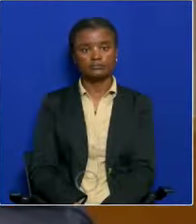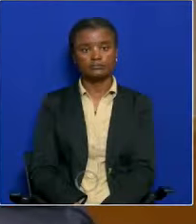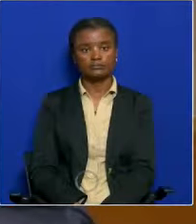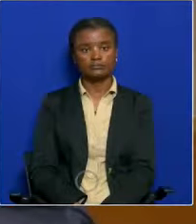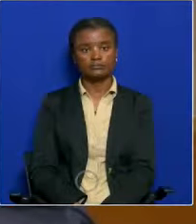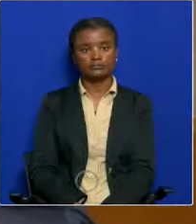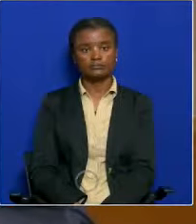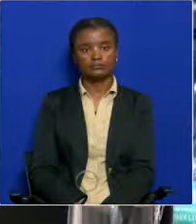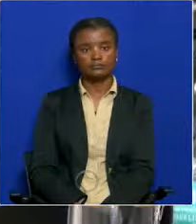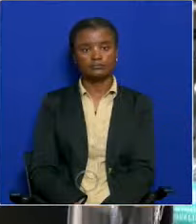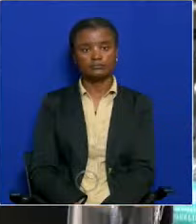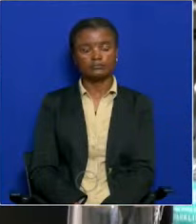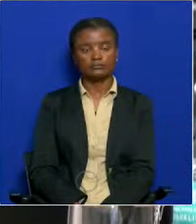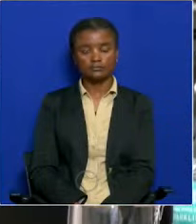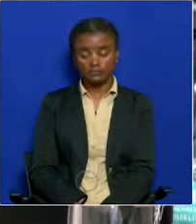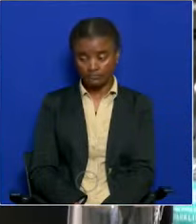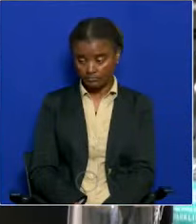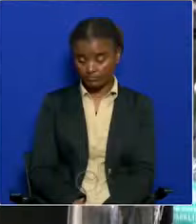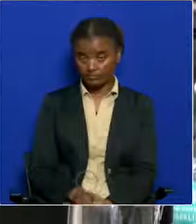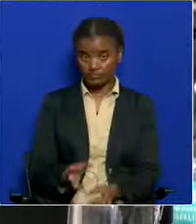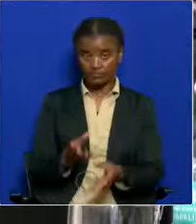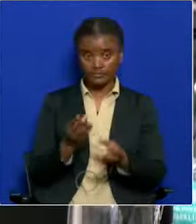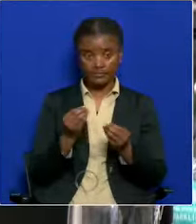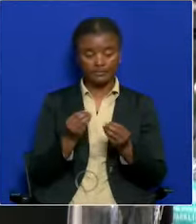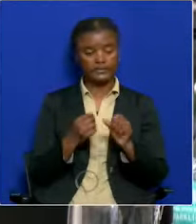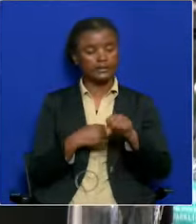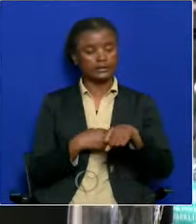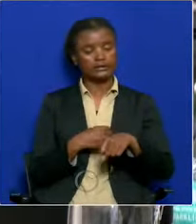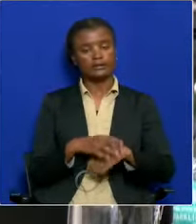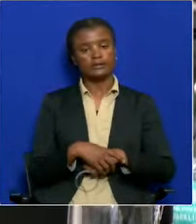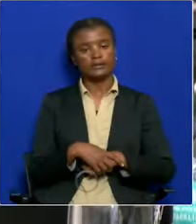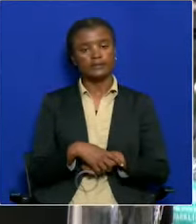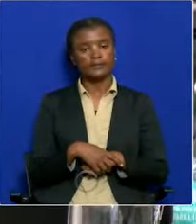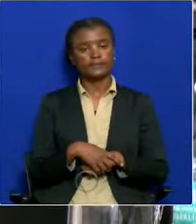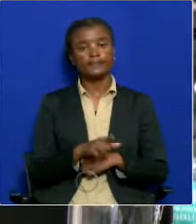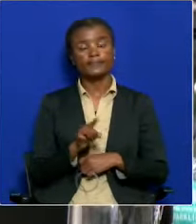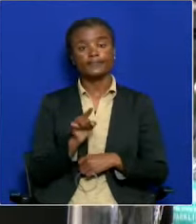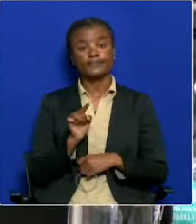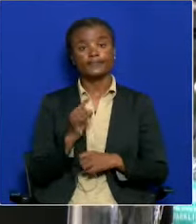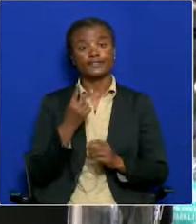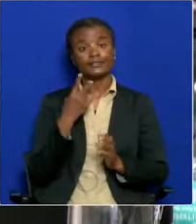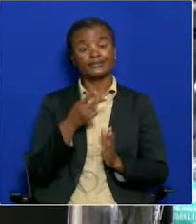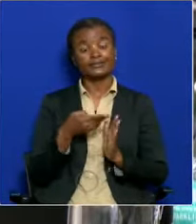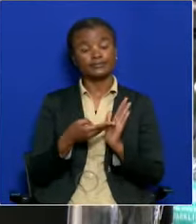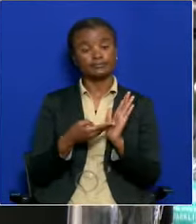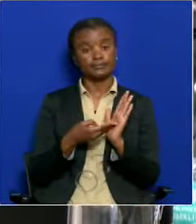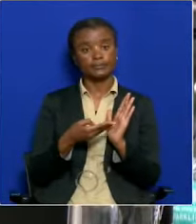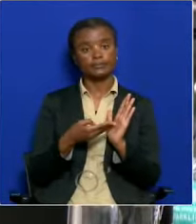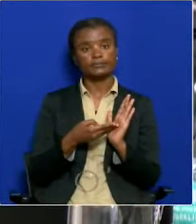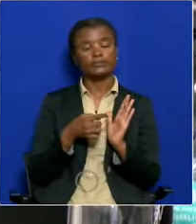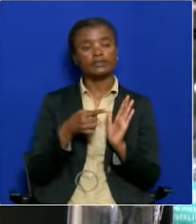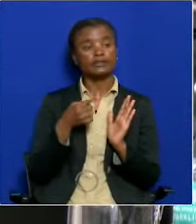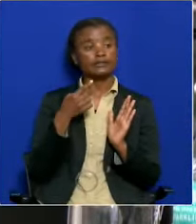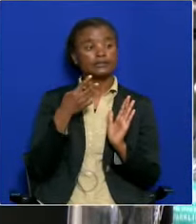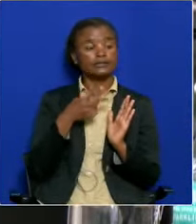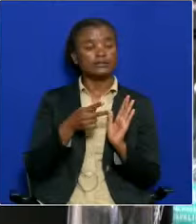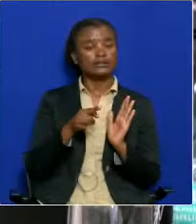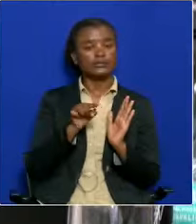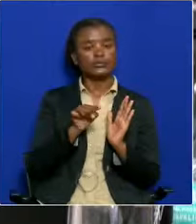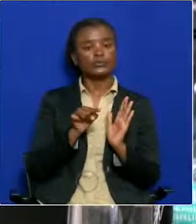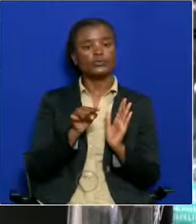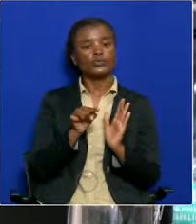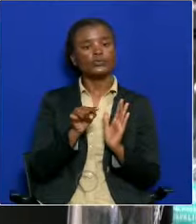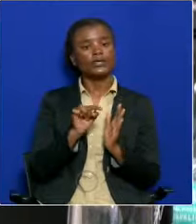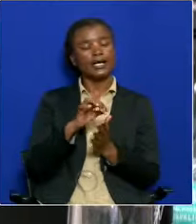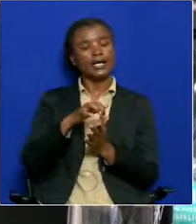Are you there, General? Yes. You'll see there you sent an article related